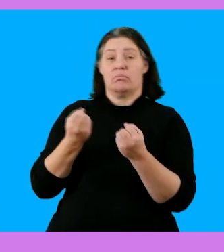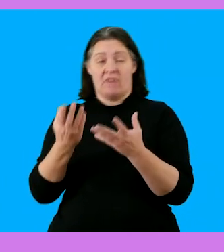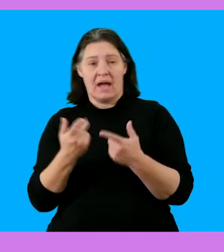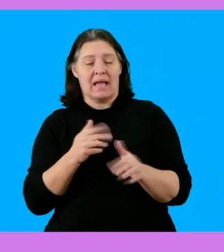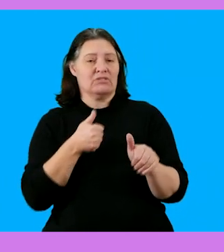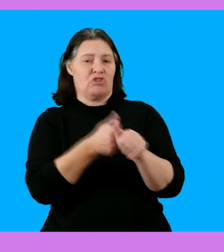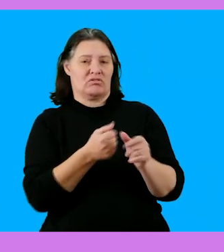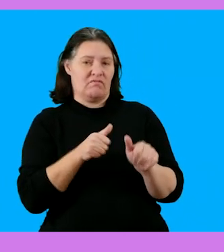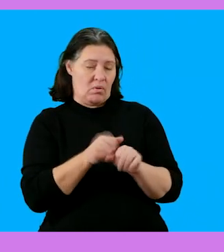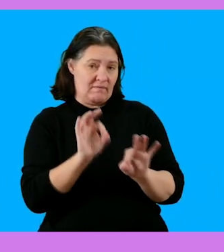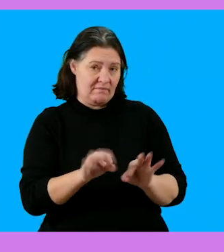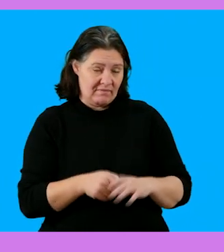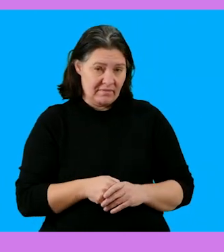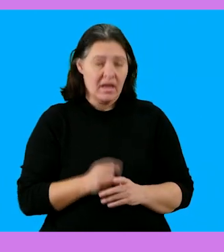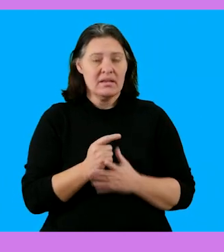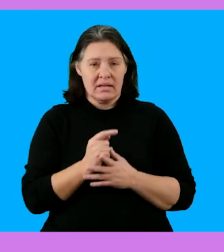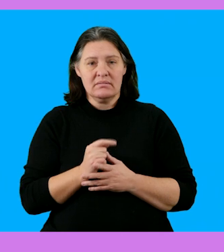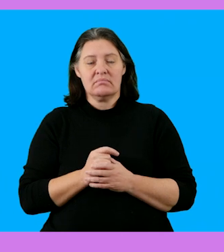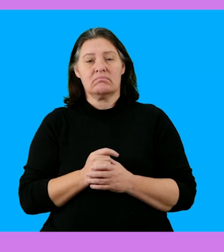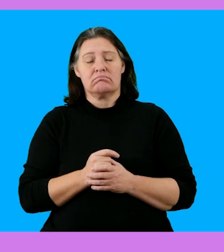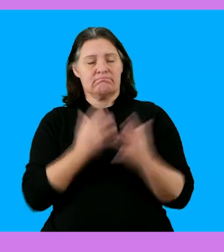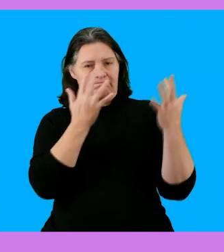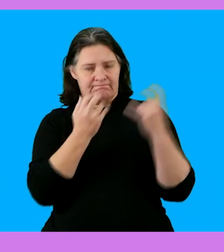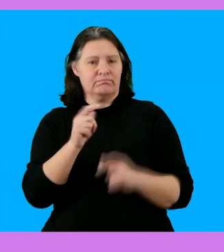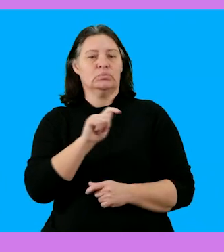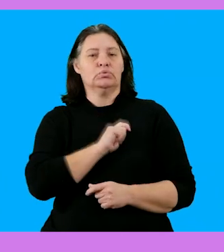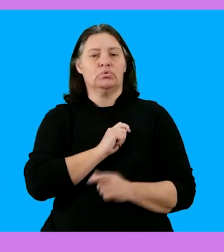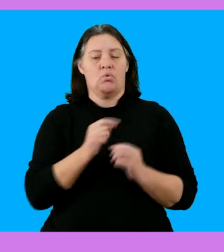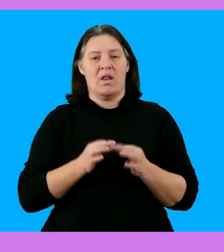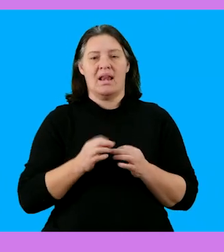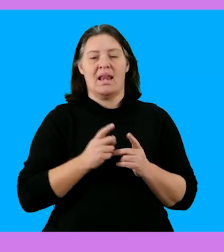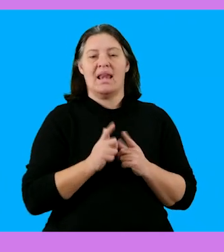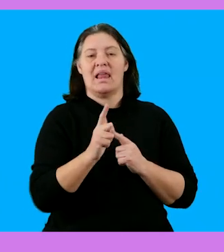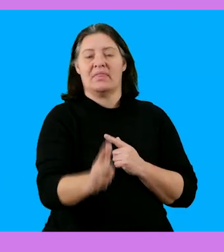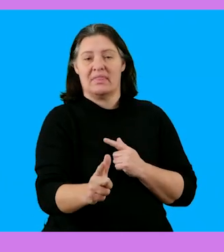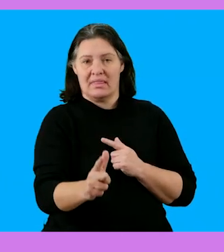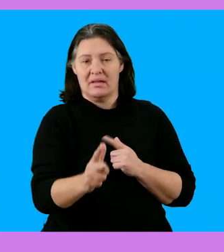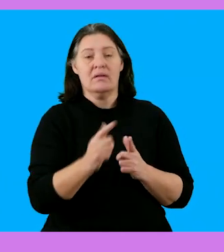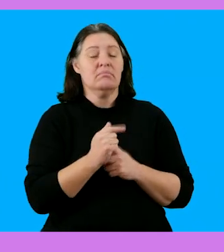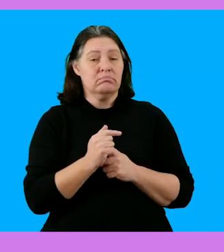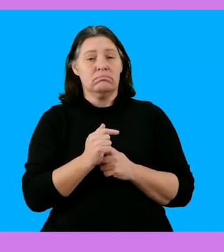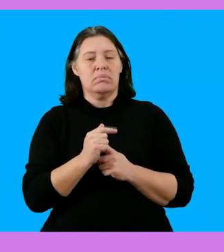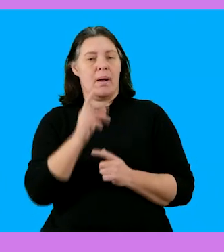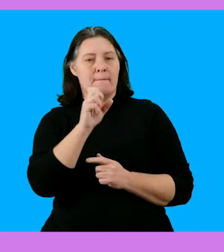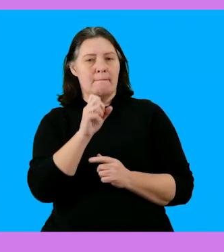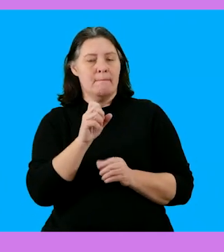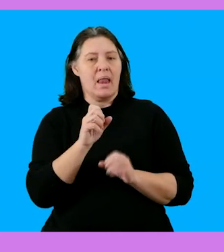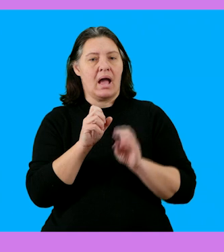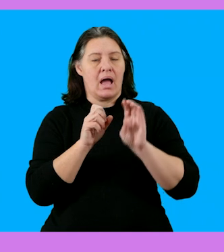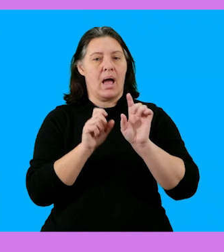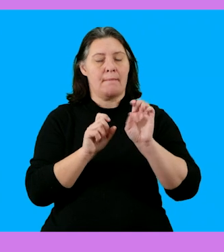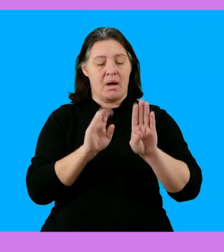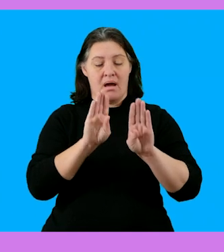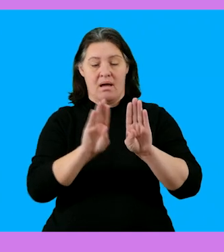follow instructions. And then calculate actual length or distance on the map using either a bar